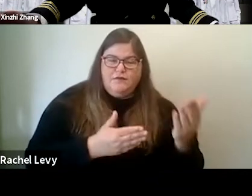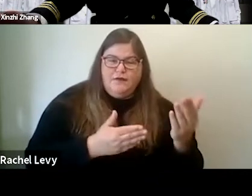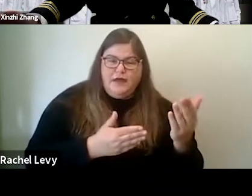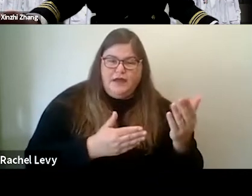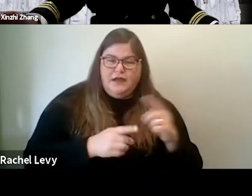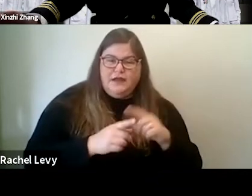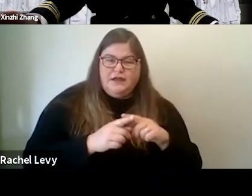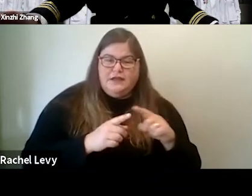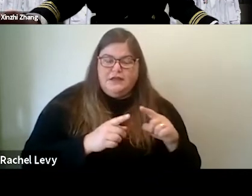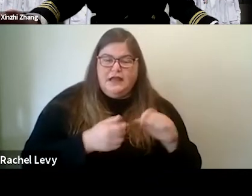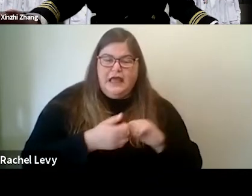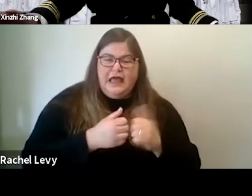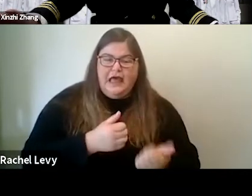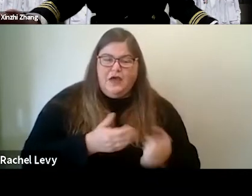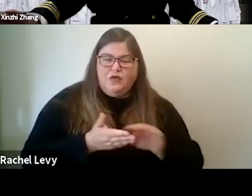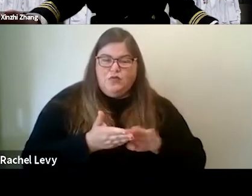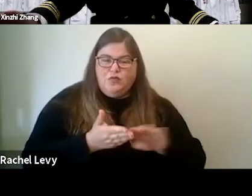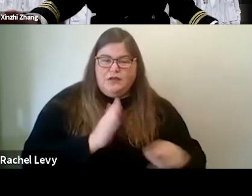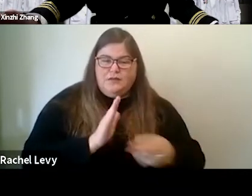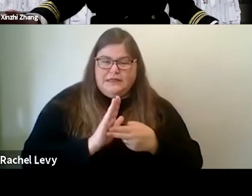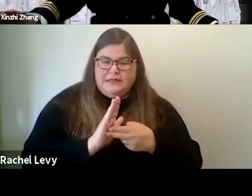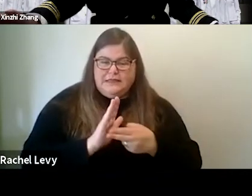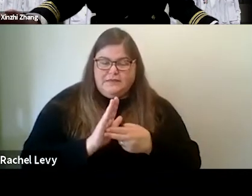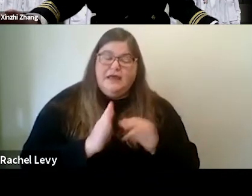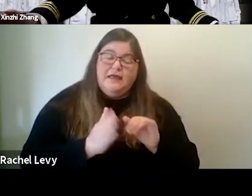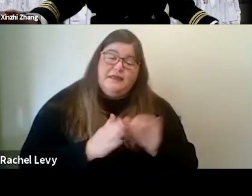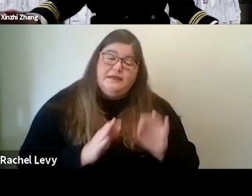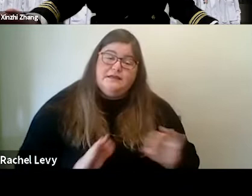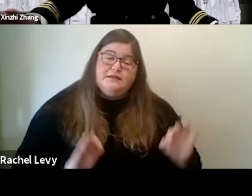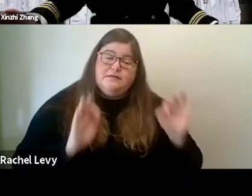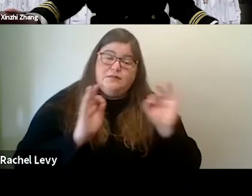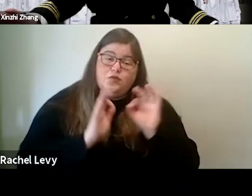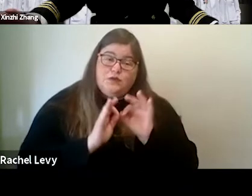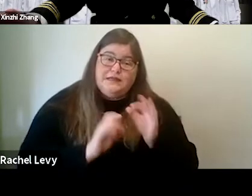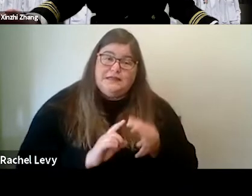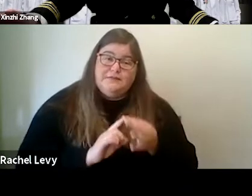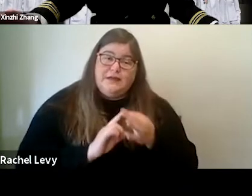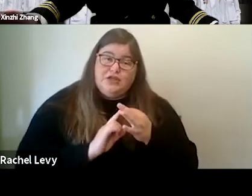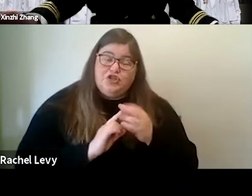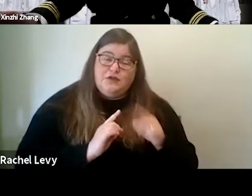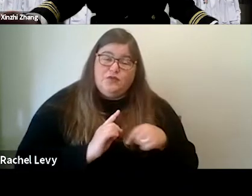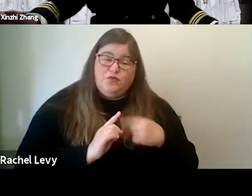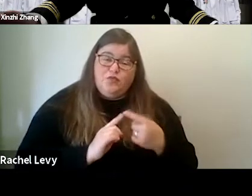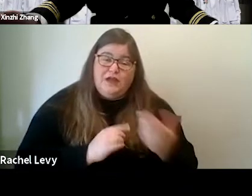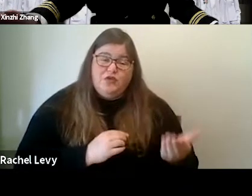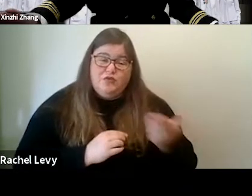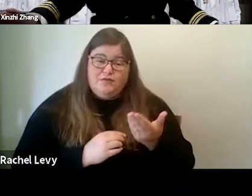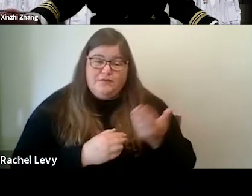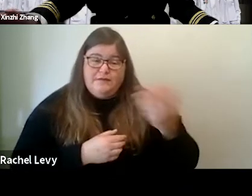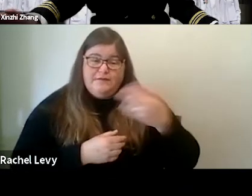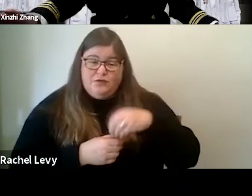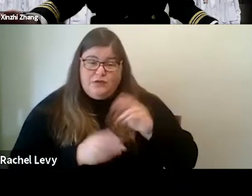stigma. So that is very important, especially have people speak the same language, go into